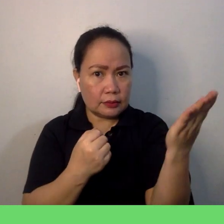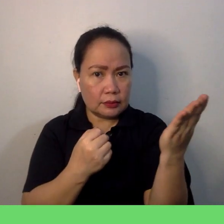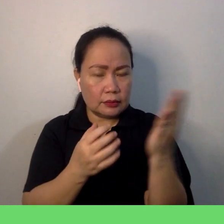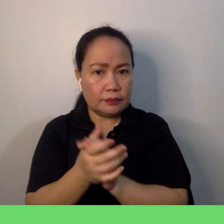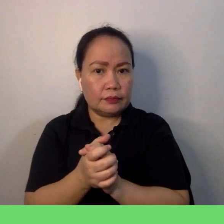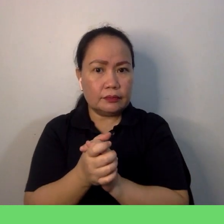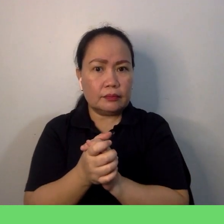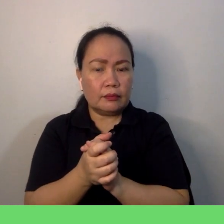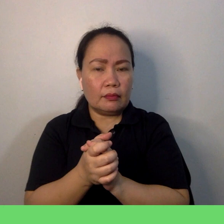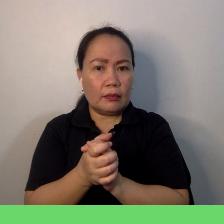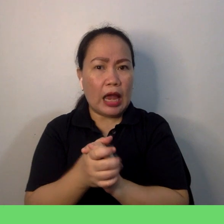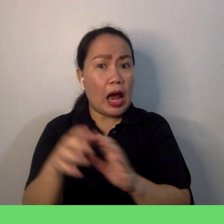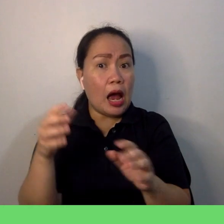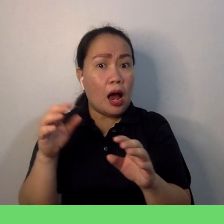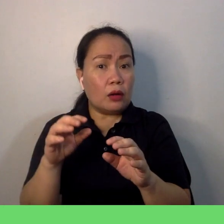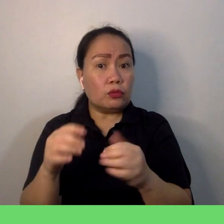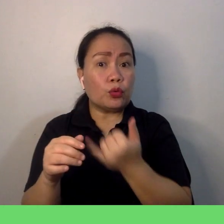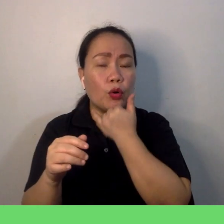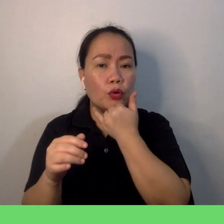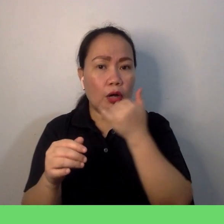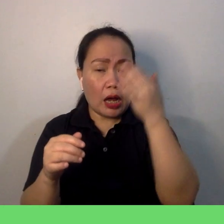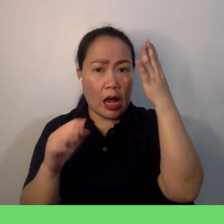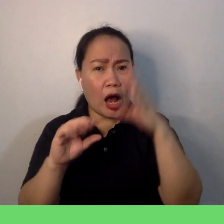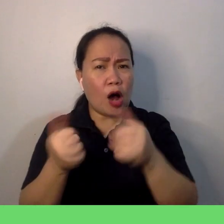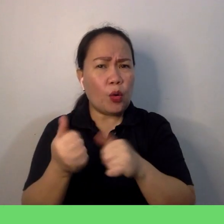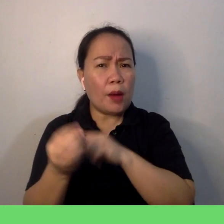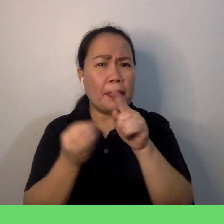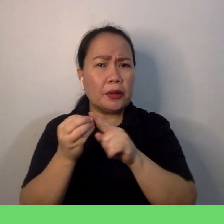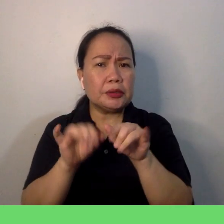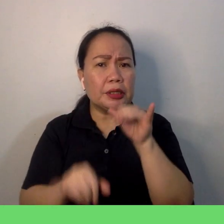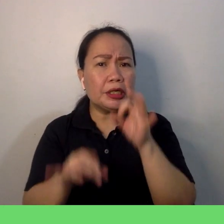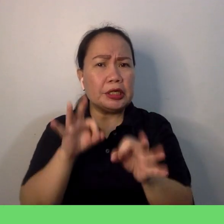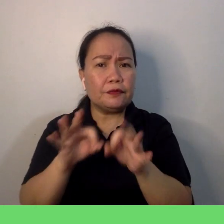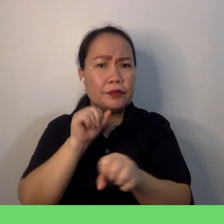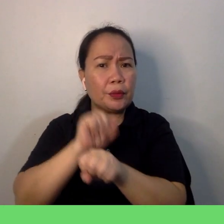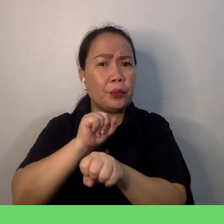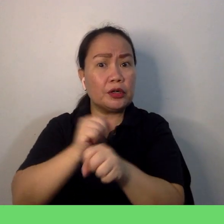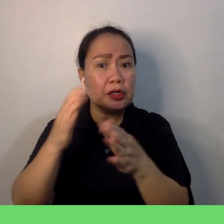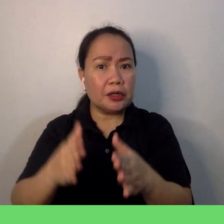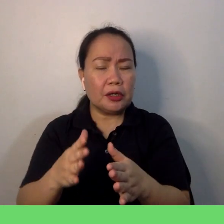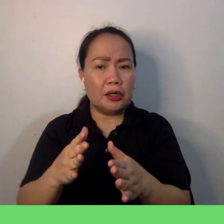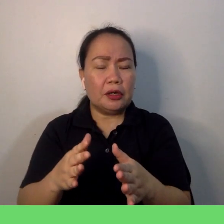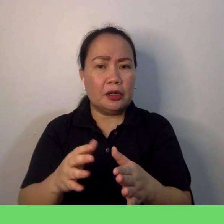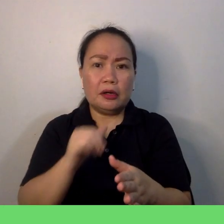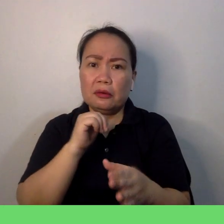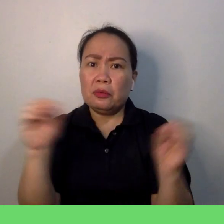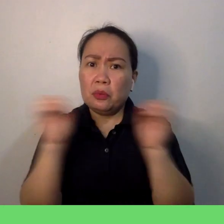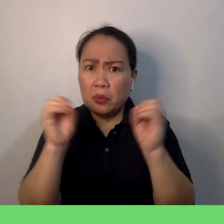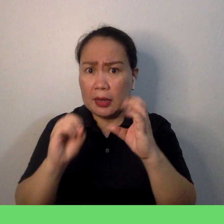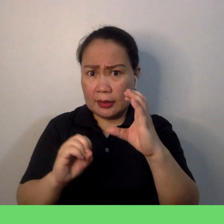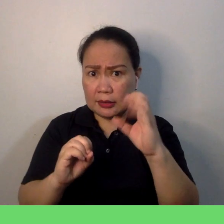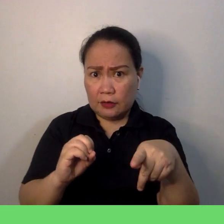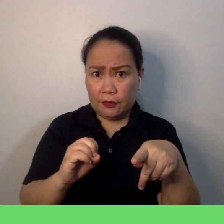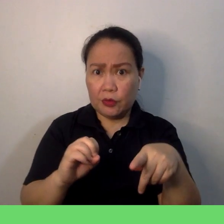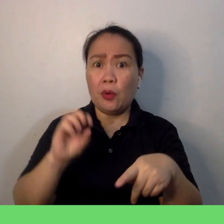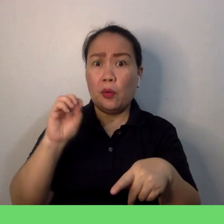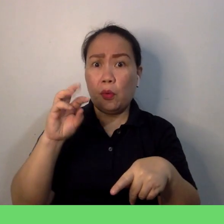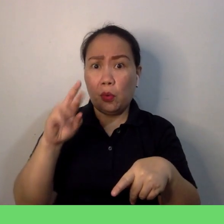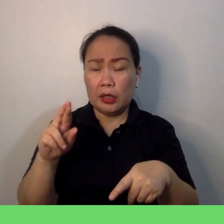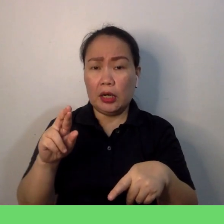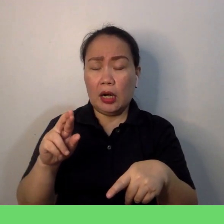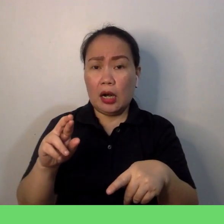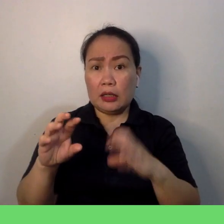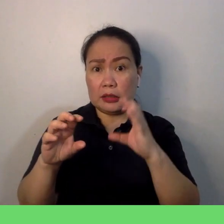kung yung worker ay walang cellphone at hindi dinadala ang cellphone, nasa bahay lang.